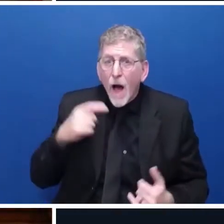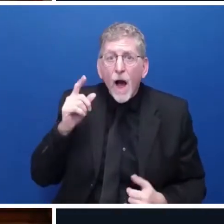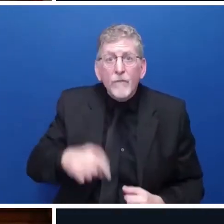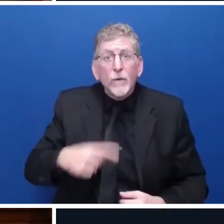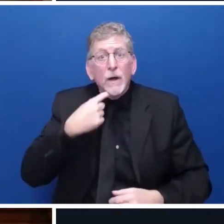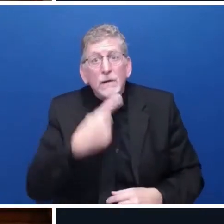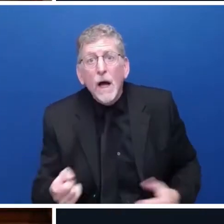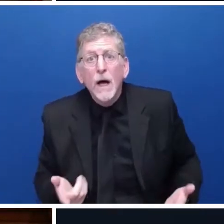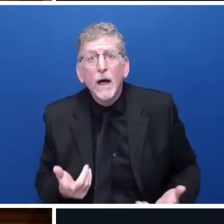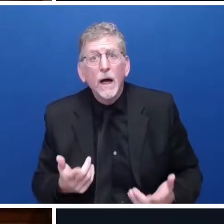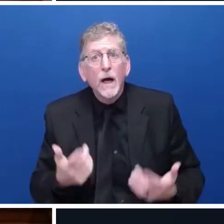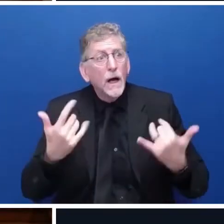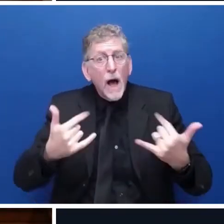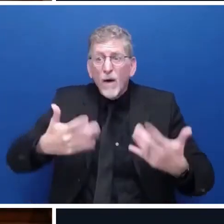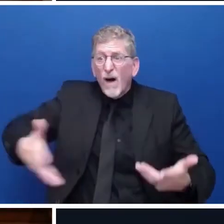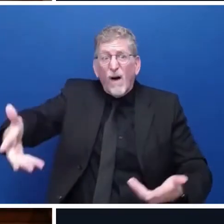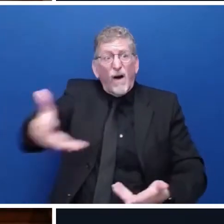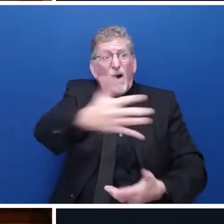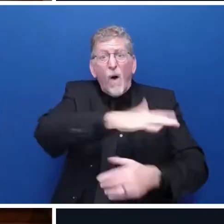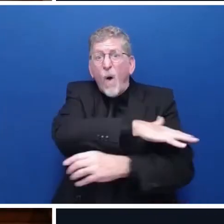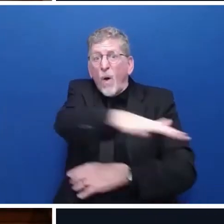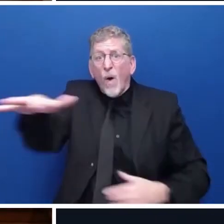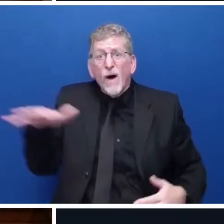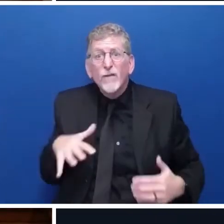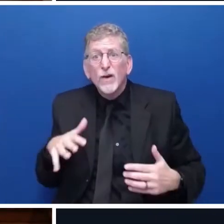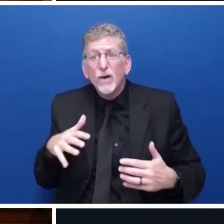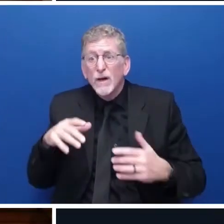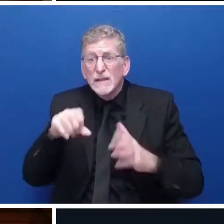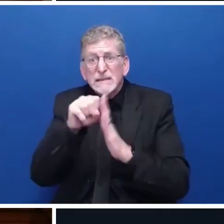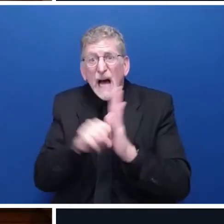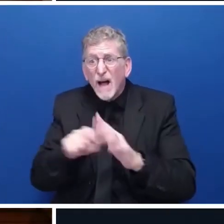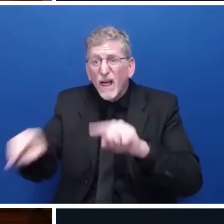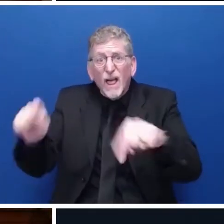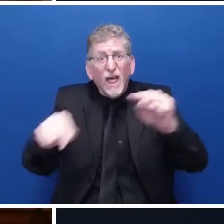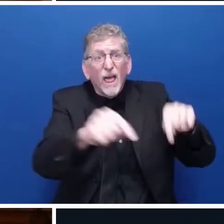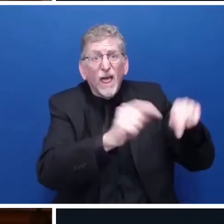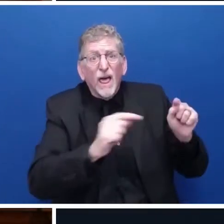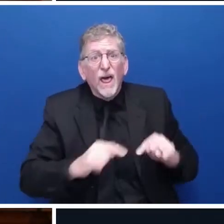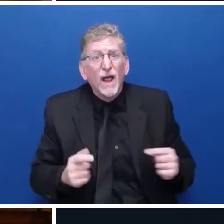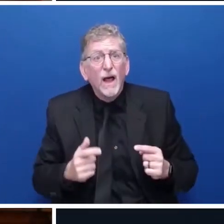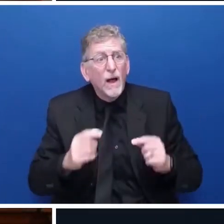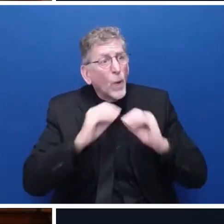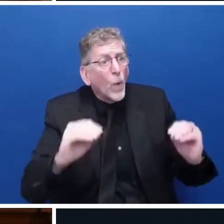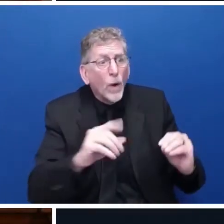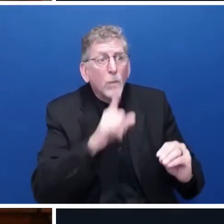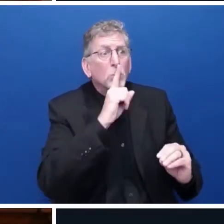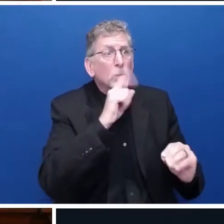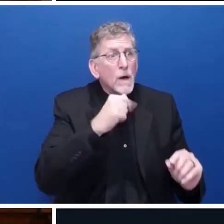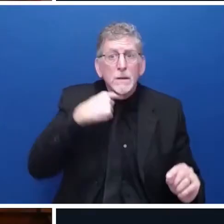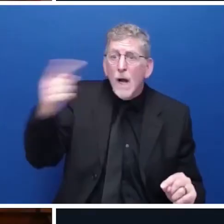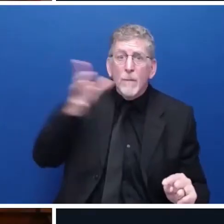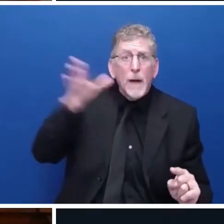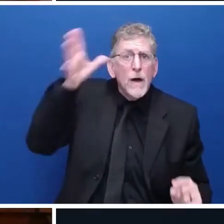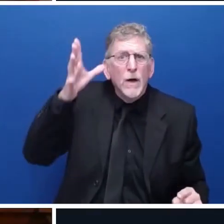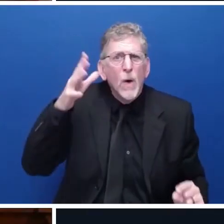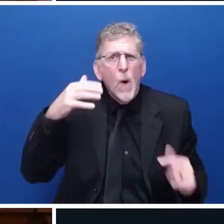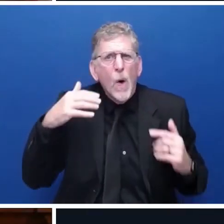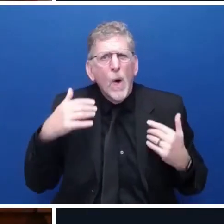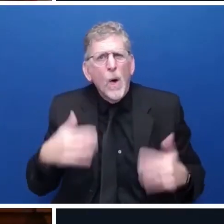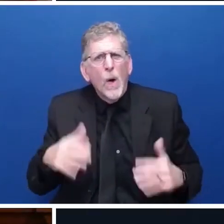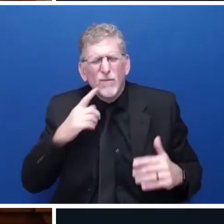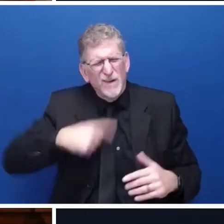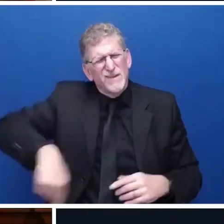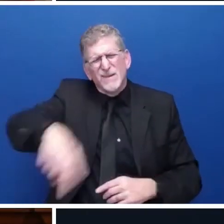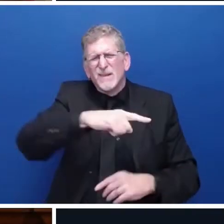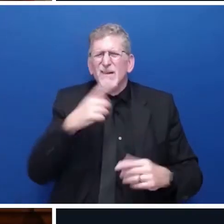states without even telling the parents. But surely we can all agree no state can be allowed to rip children from